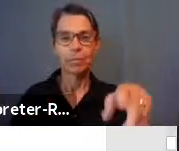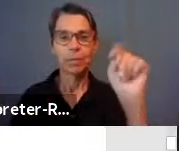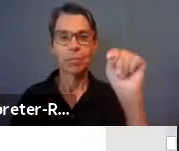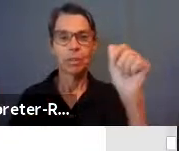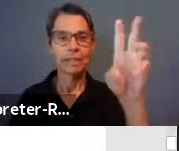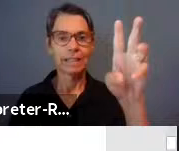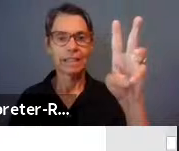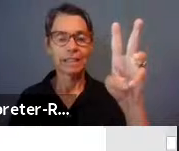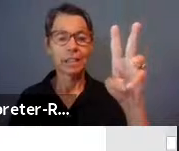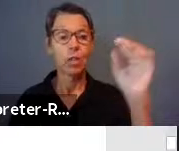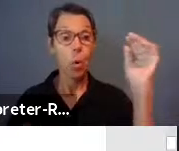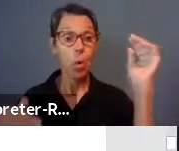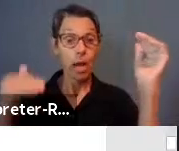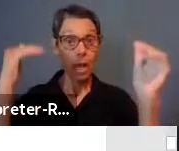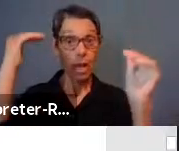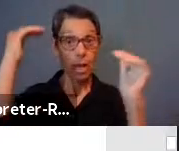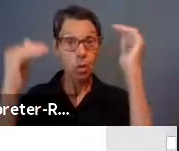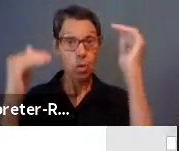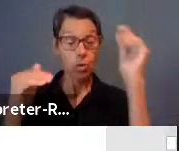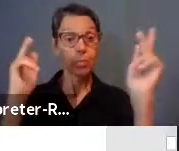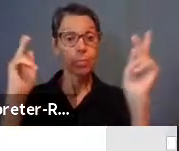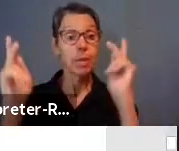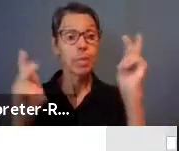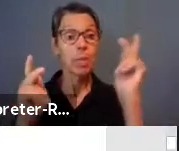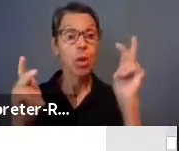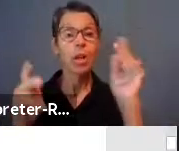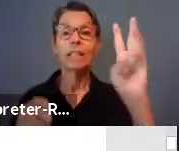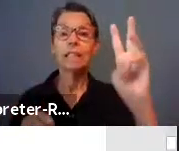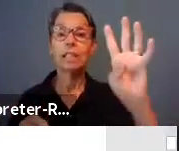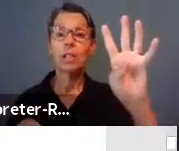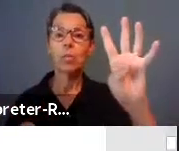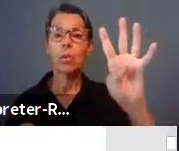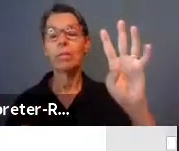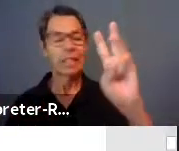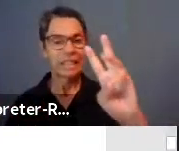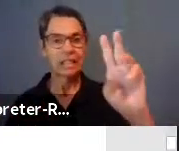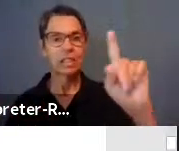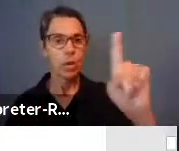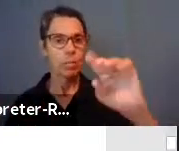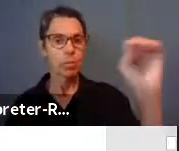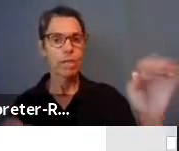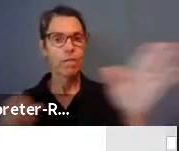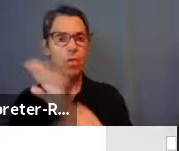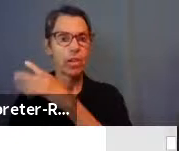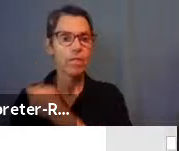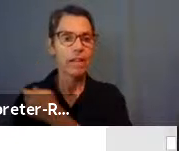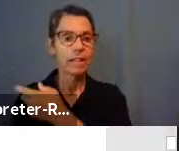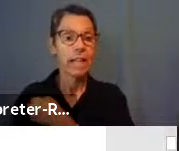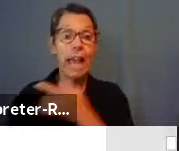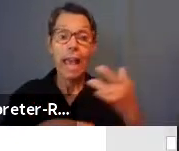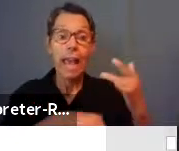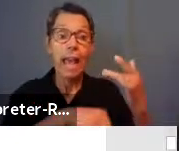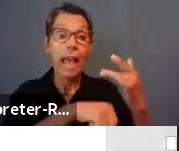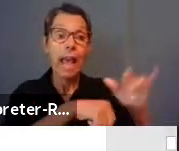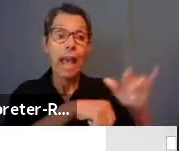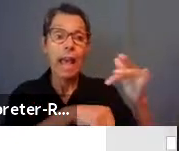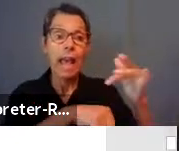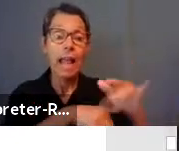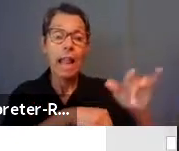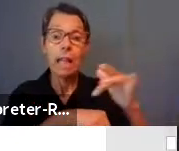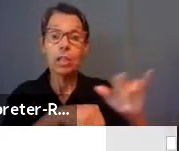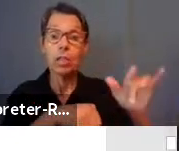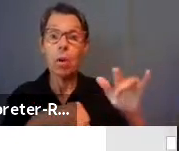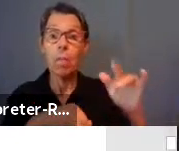adult population that's fully vaccinated is at 61%, and the eligible population of 12